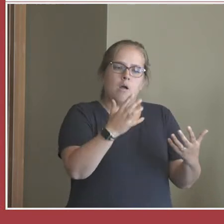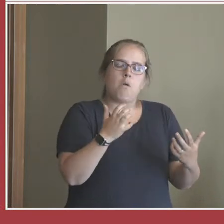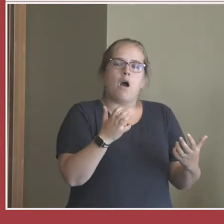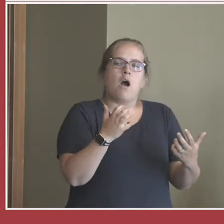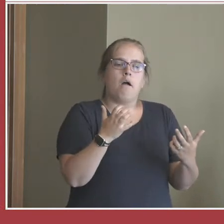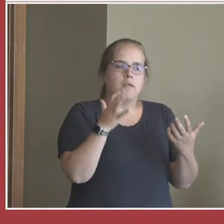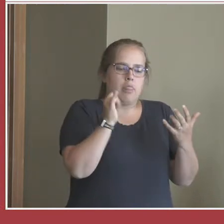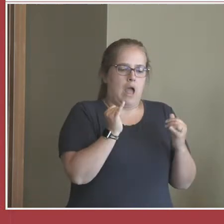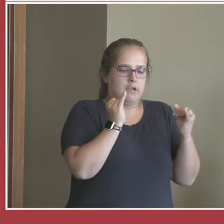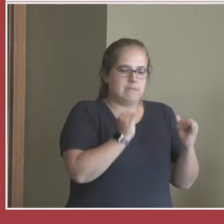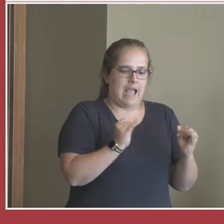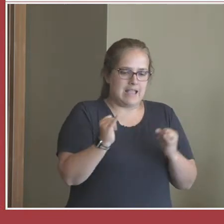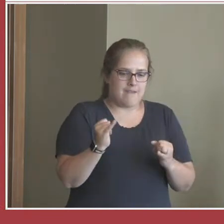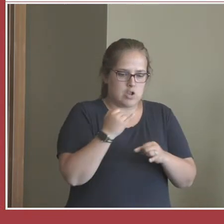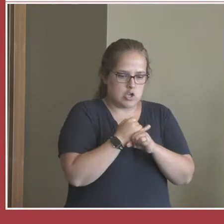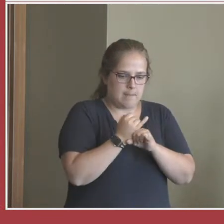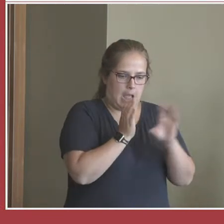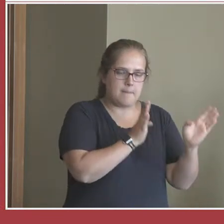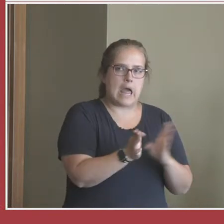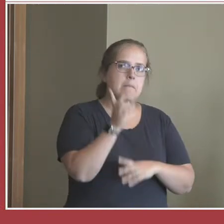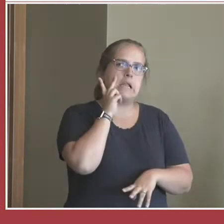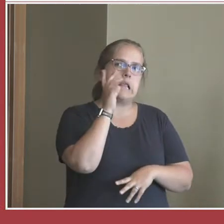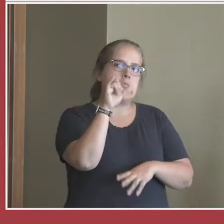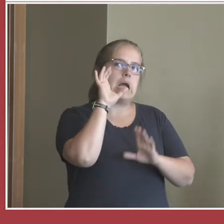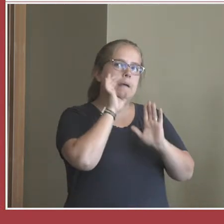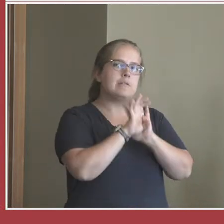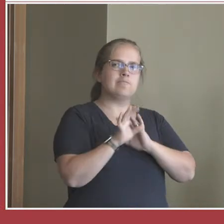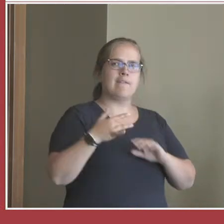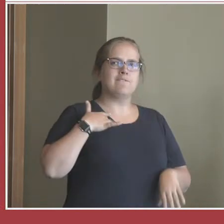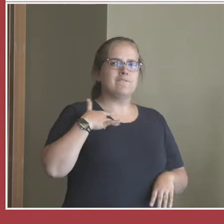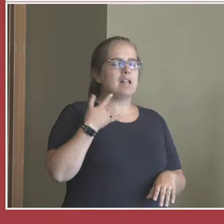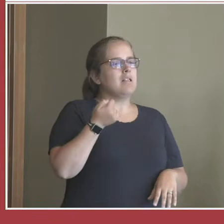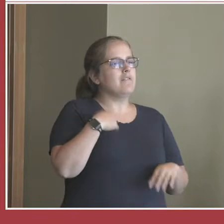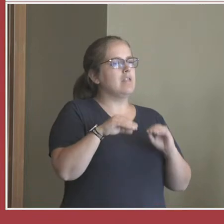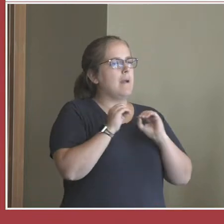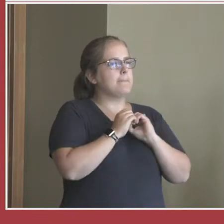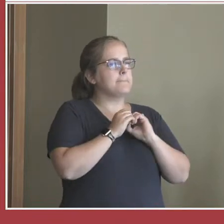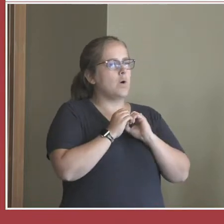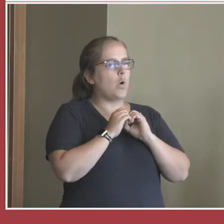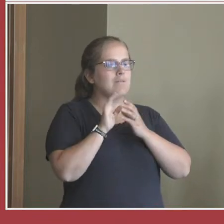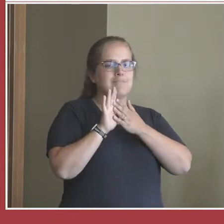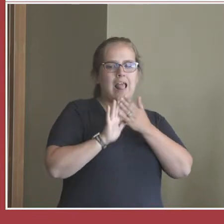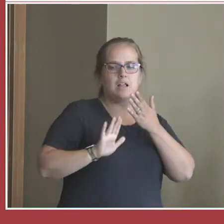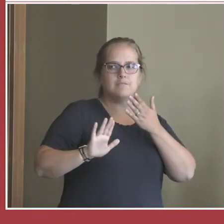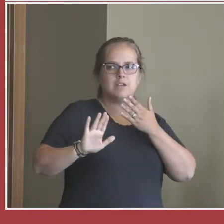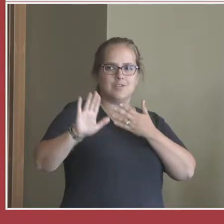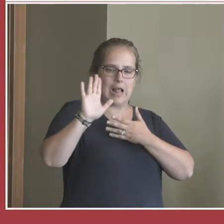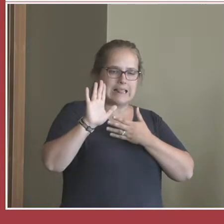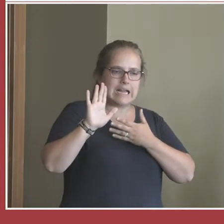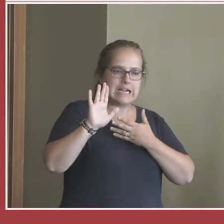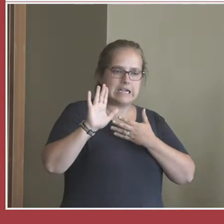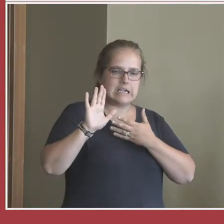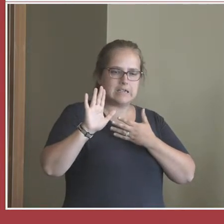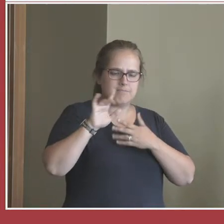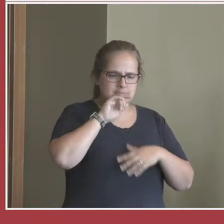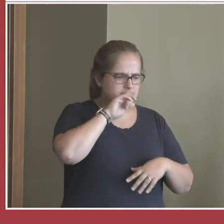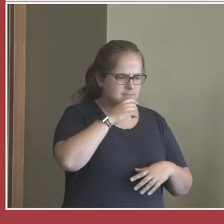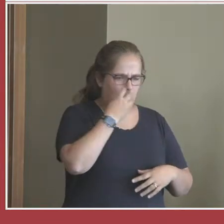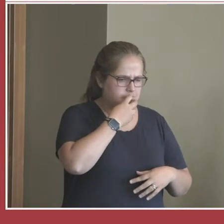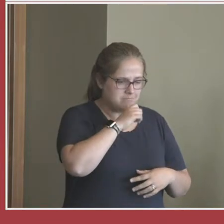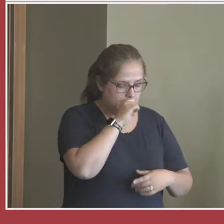this individual campus plan that you can see in this picture where it feels a little bit more collegiate? That didn't come out right,